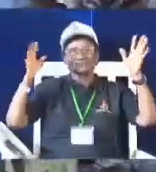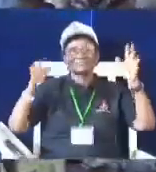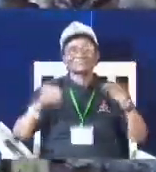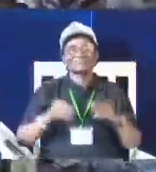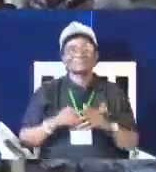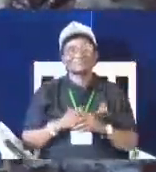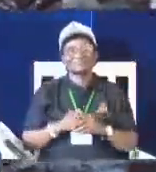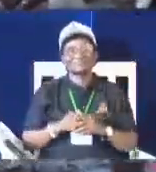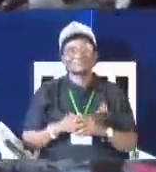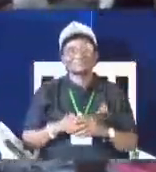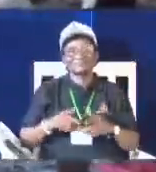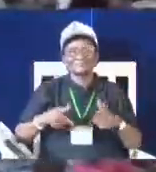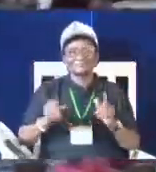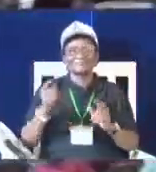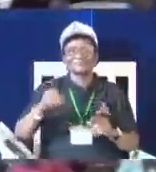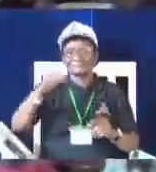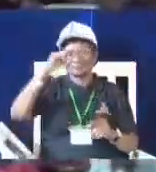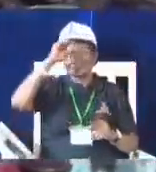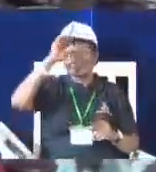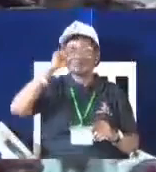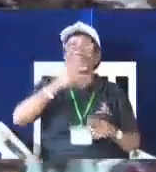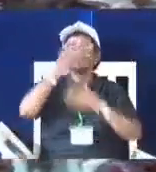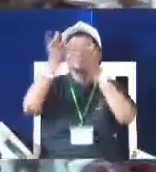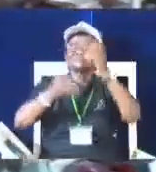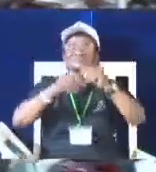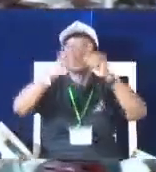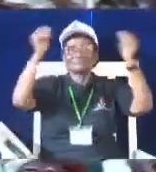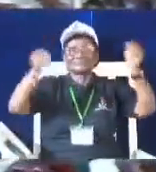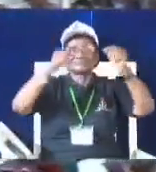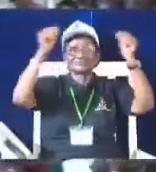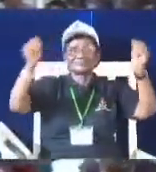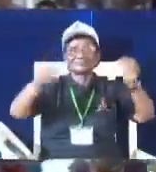And let the boys shout, hallelujah.